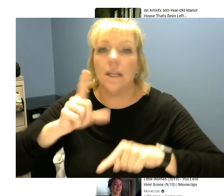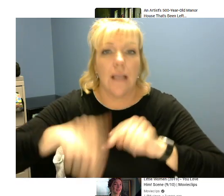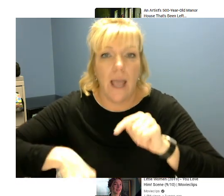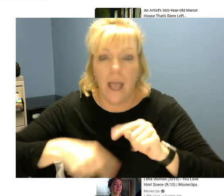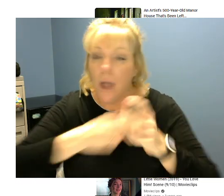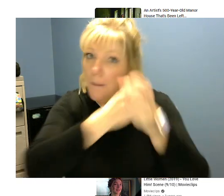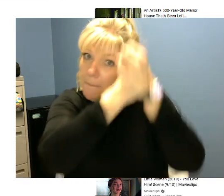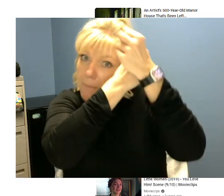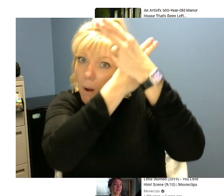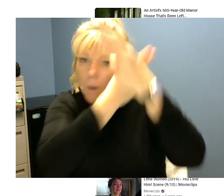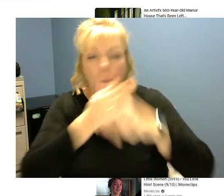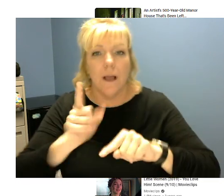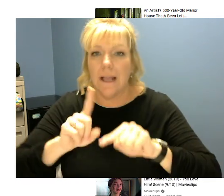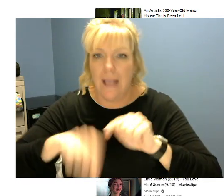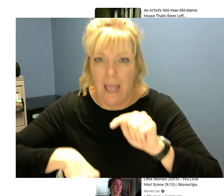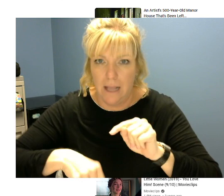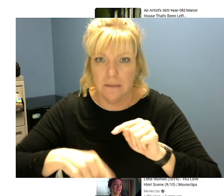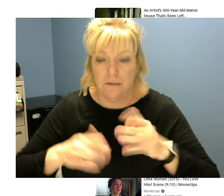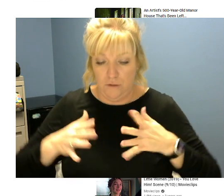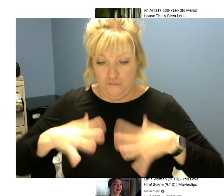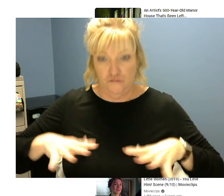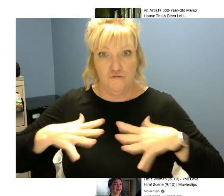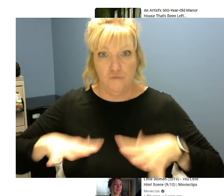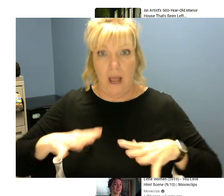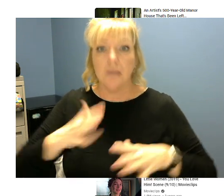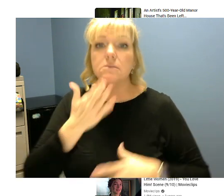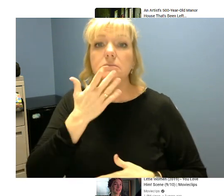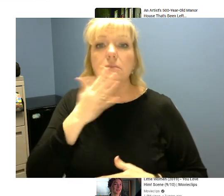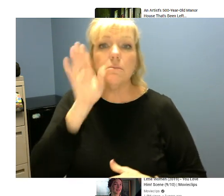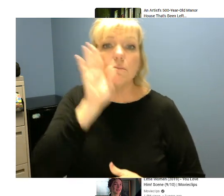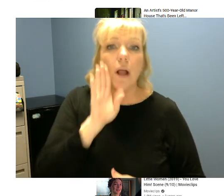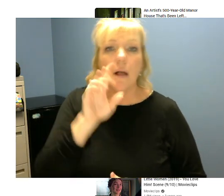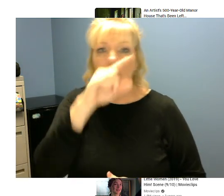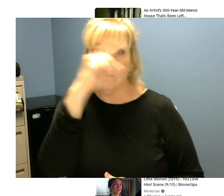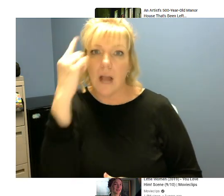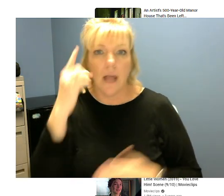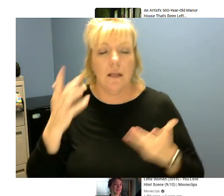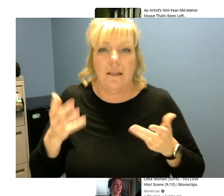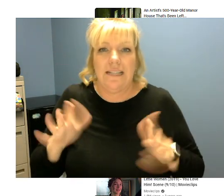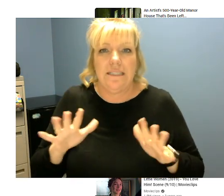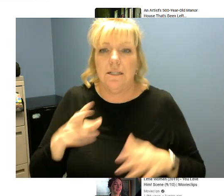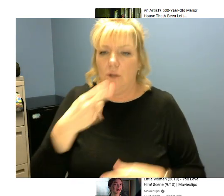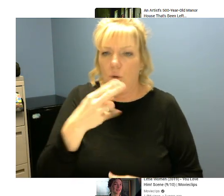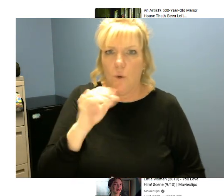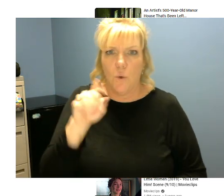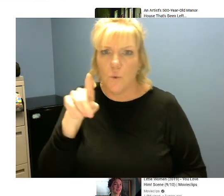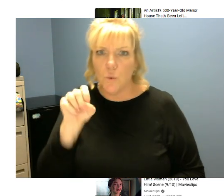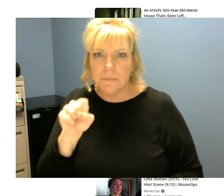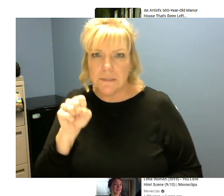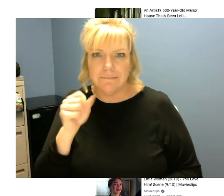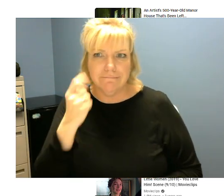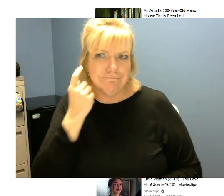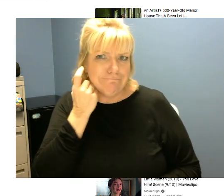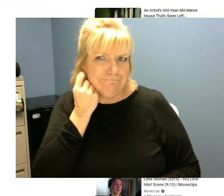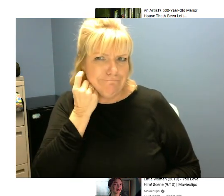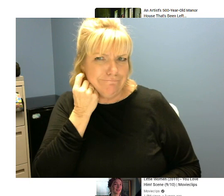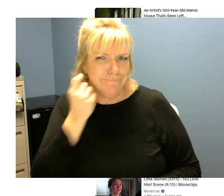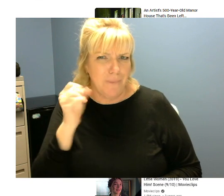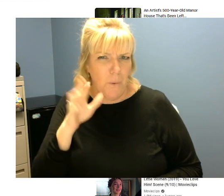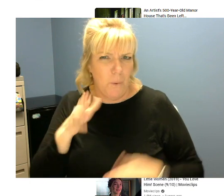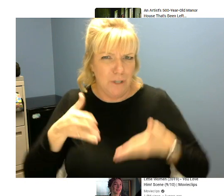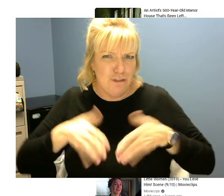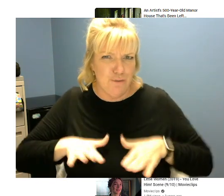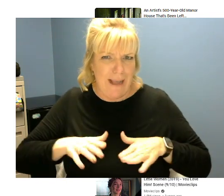Their dresses are to be brown or black, and they cannot wear hoops. And the idea is, of course, these would be women that nobody would